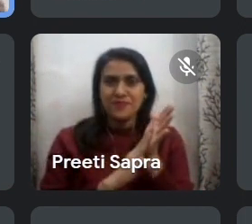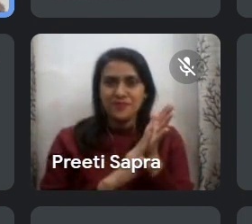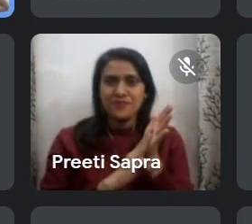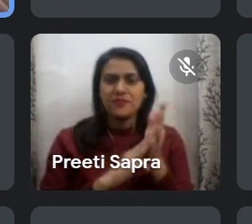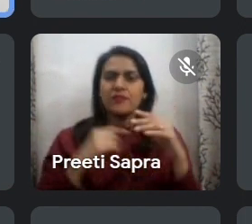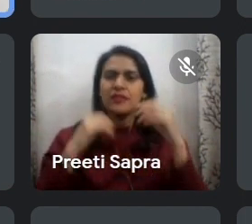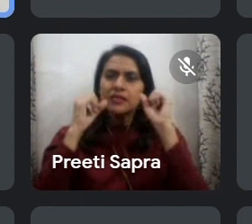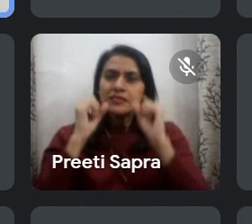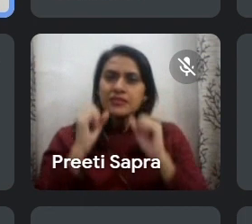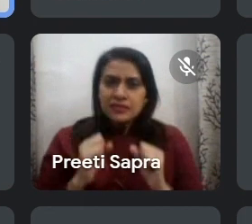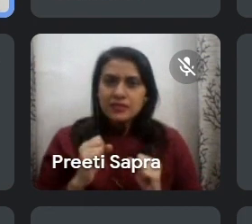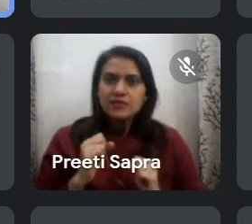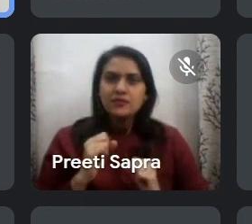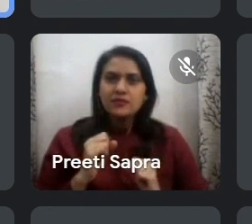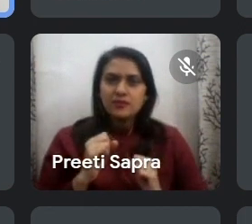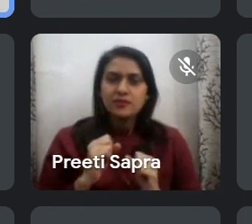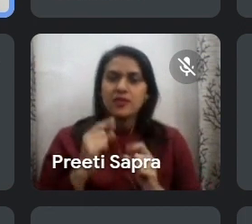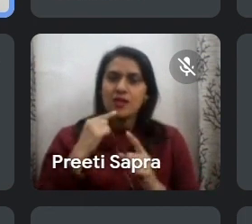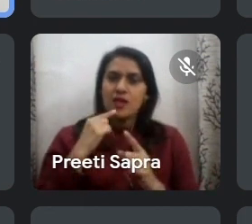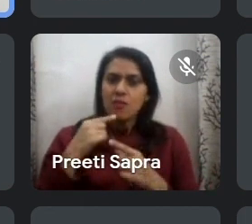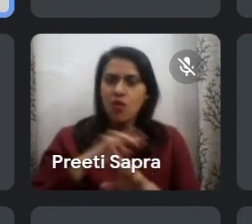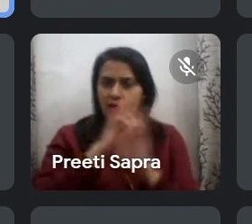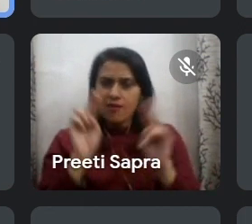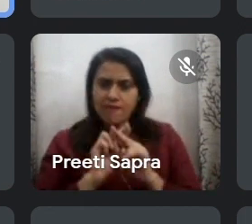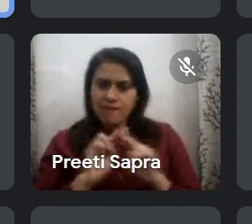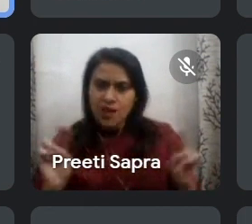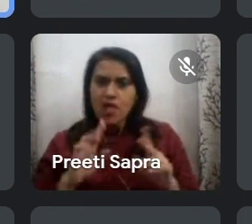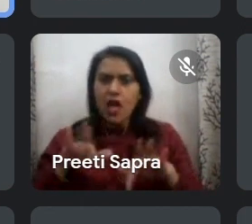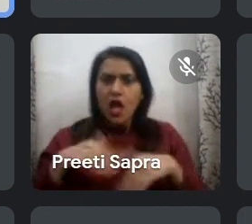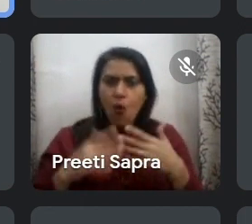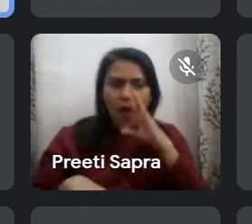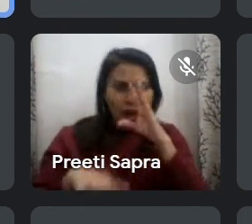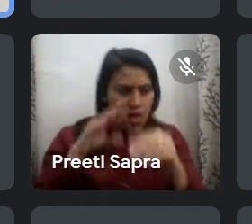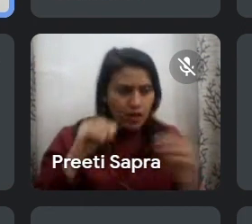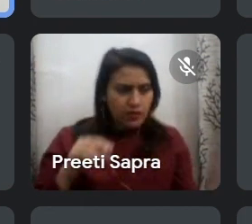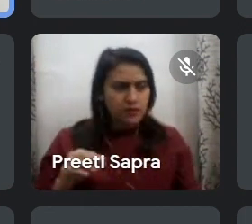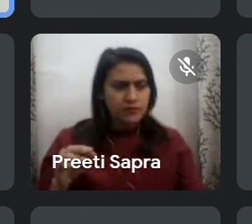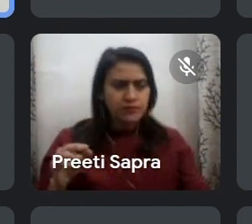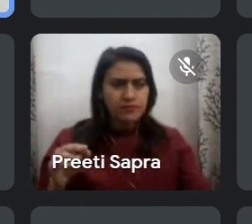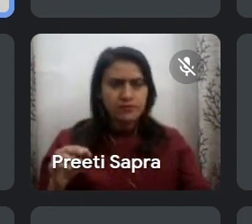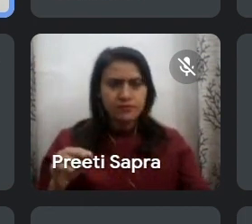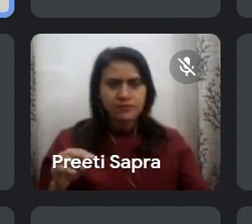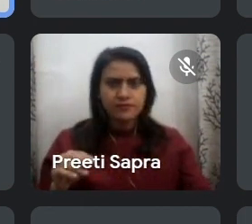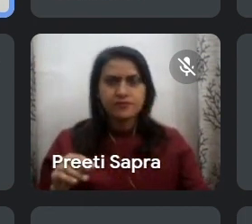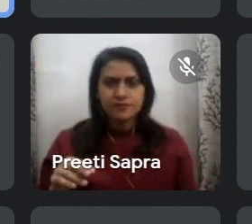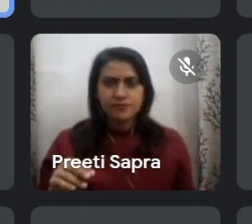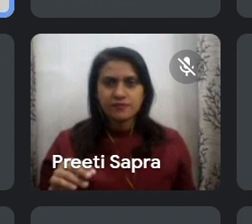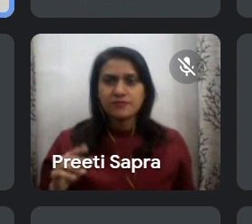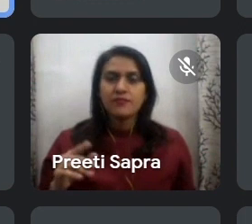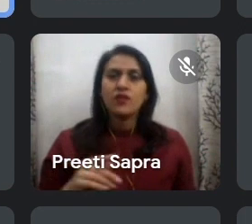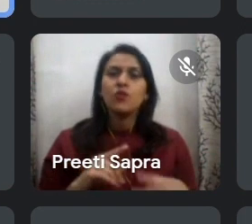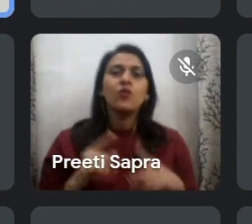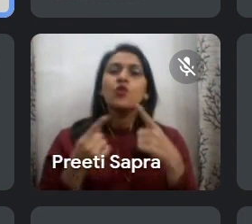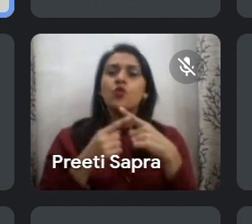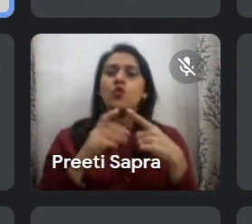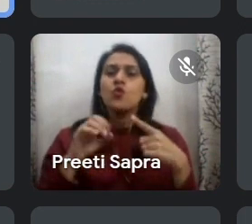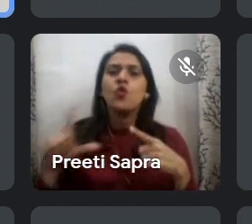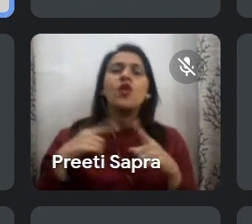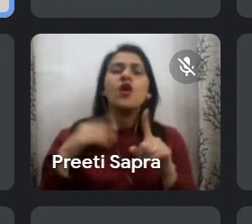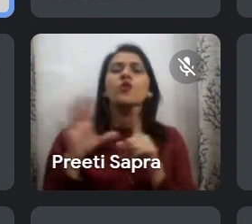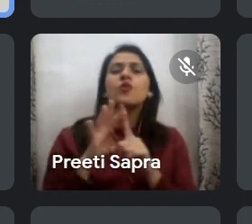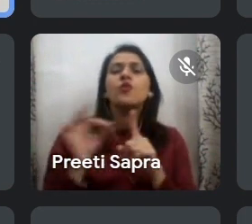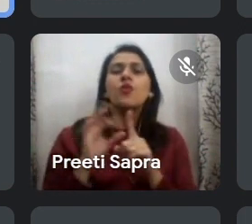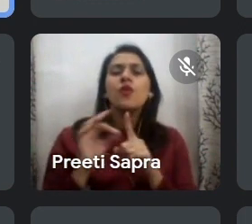and I refurnish what are all the things that I learned and what are the things that I need to relearn, what tools am I using to do all the